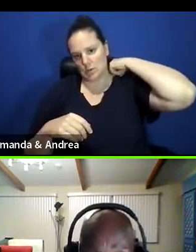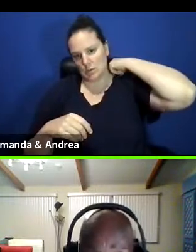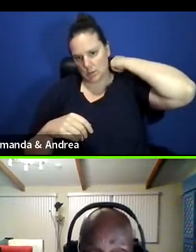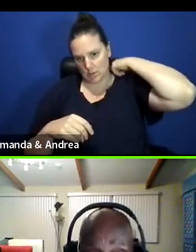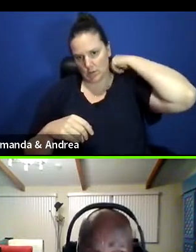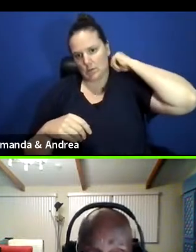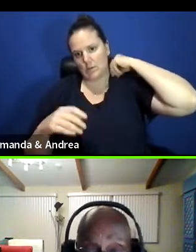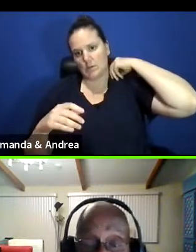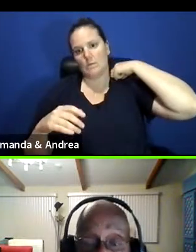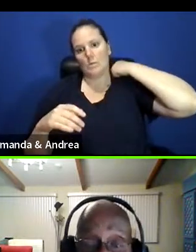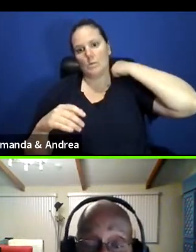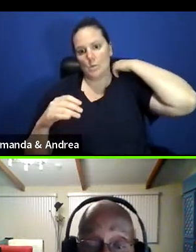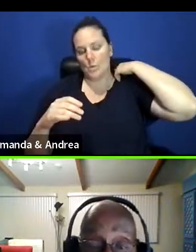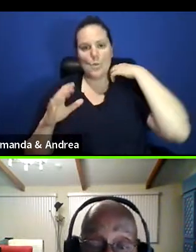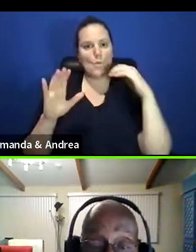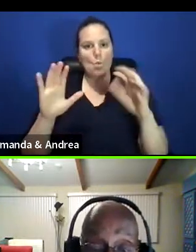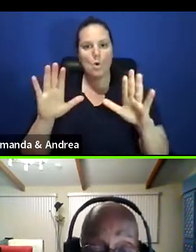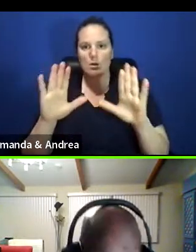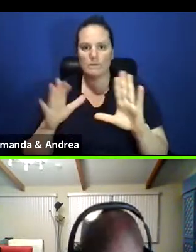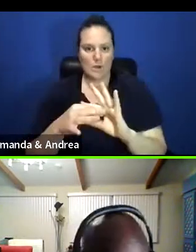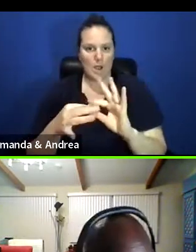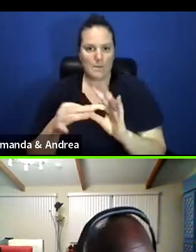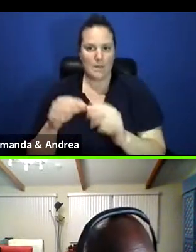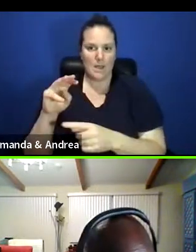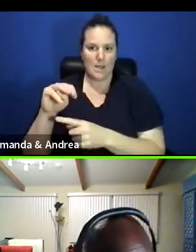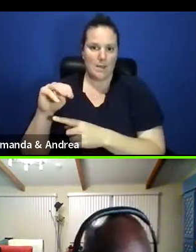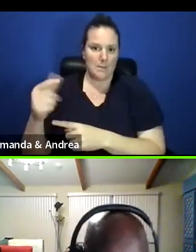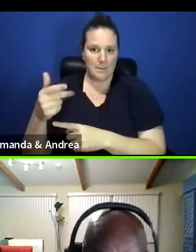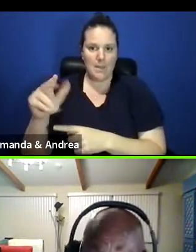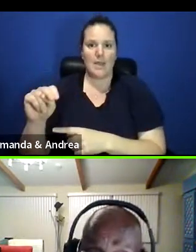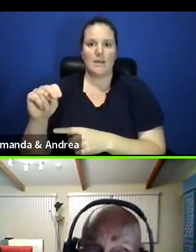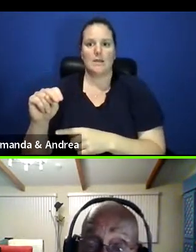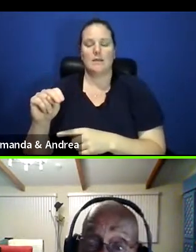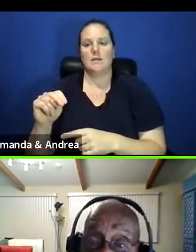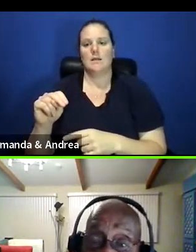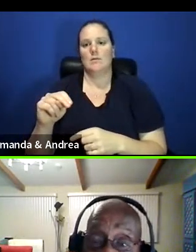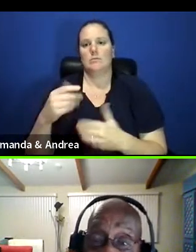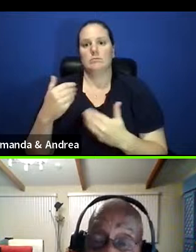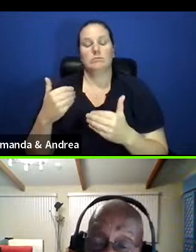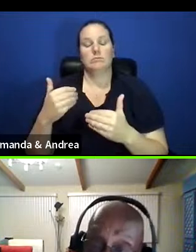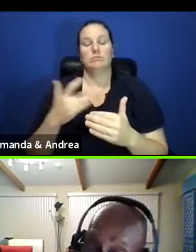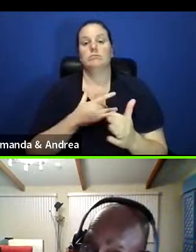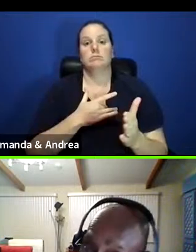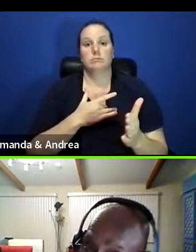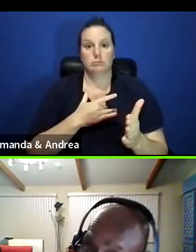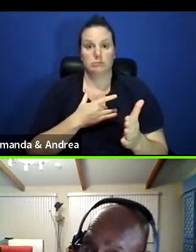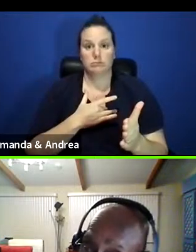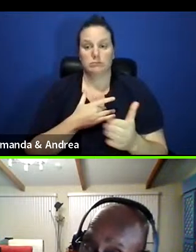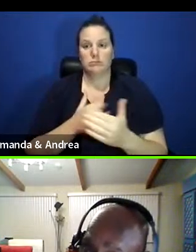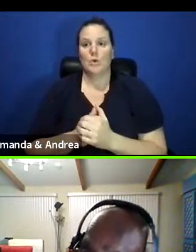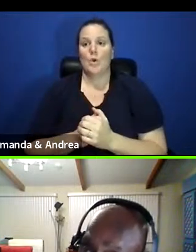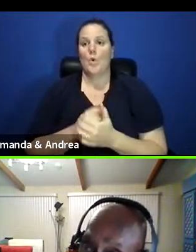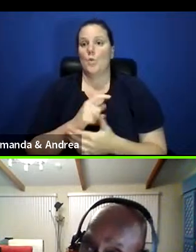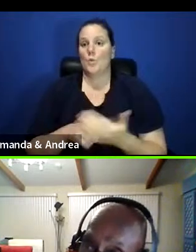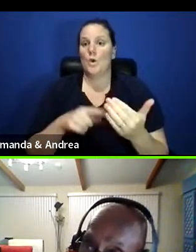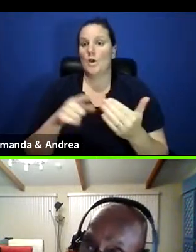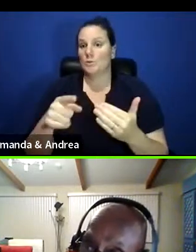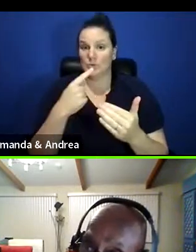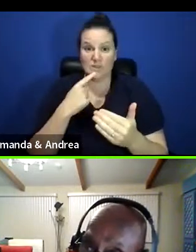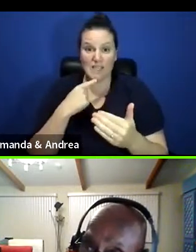wonderful, wonderful comments. But Megan, I'm so struck by what you